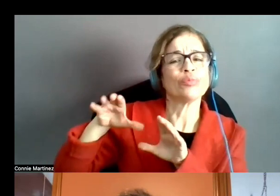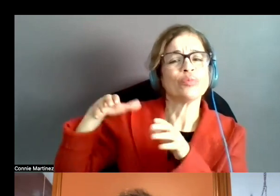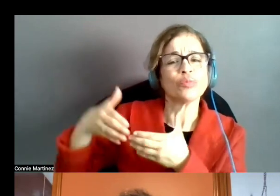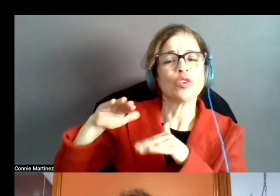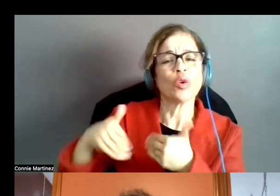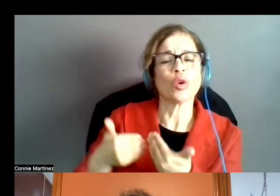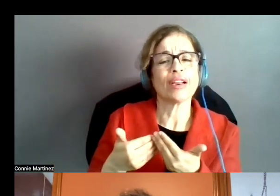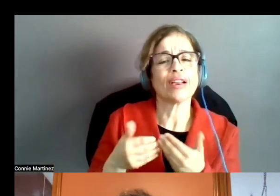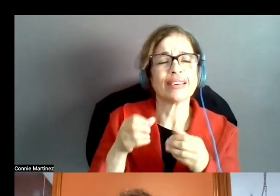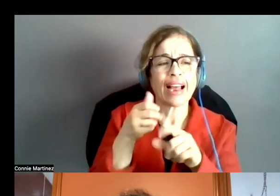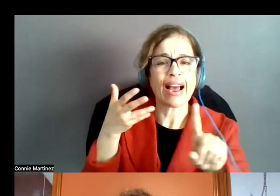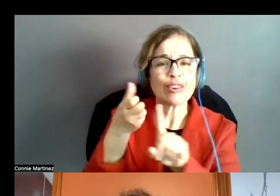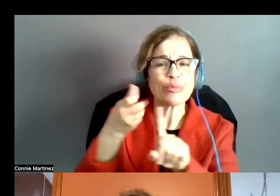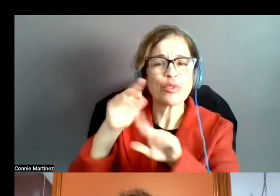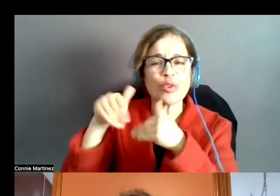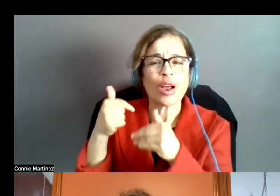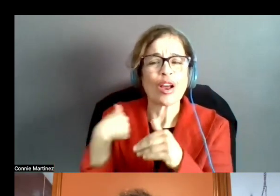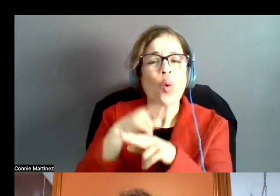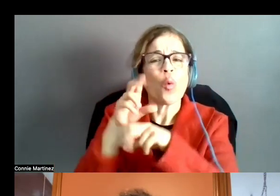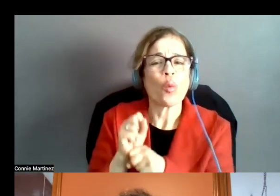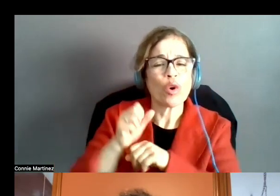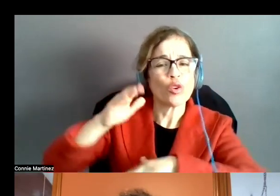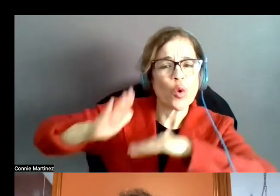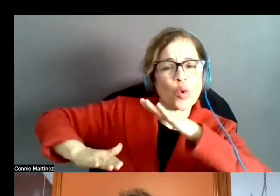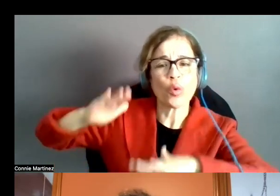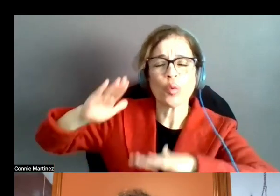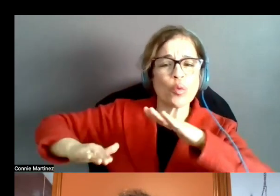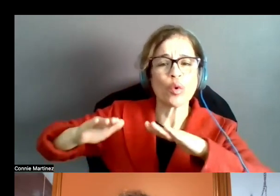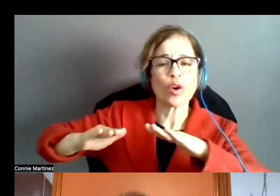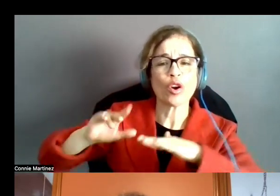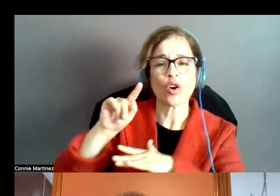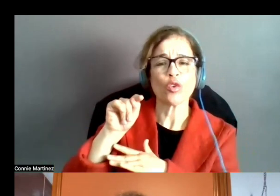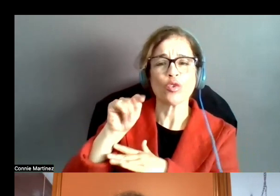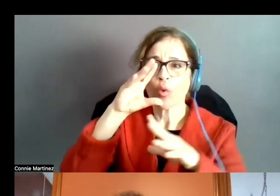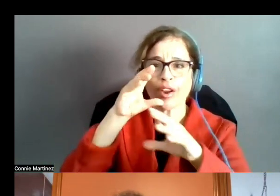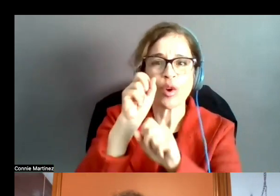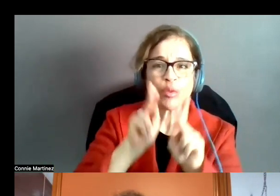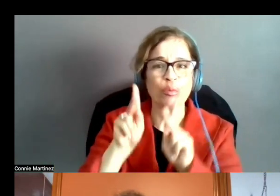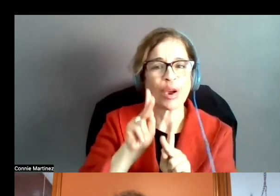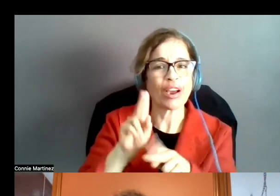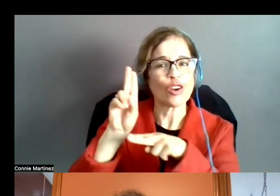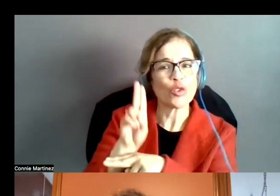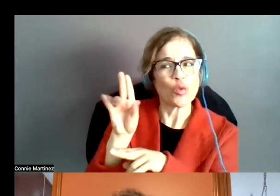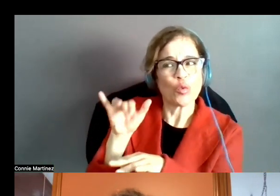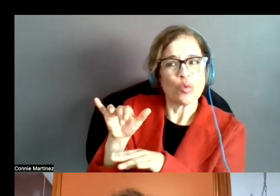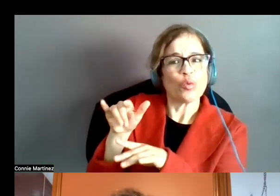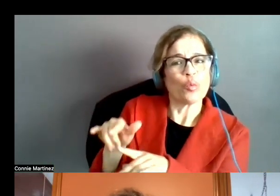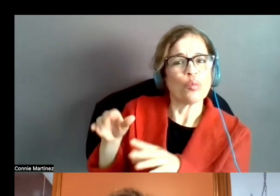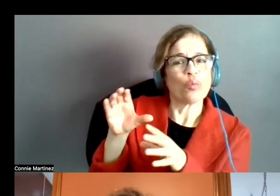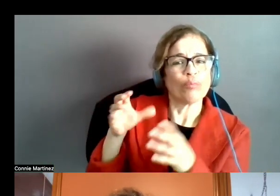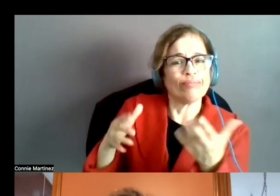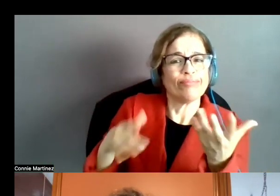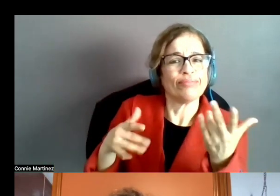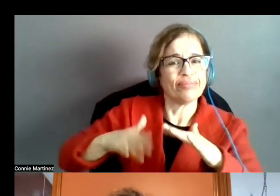we positively impact? How can we use the drumming as catalyst to attract people, and then use that